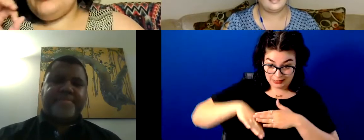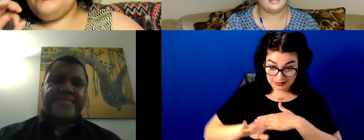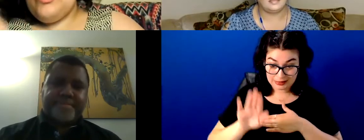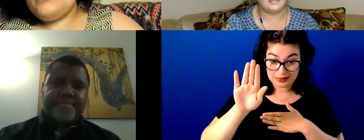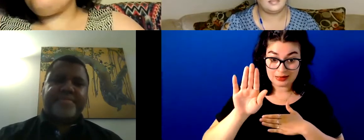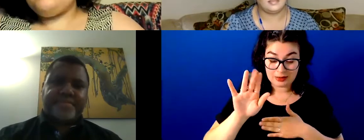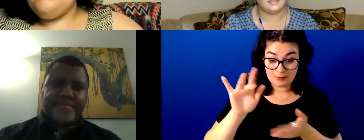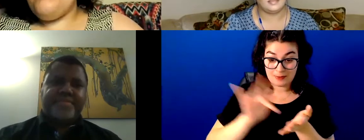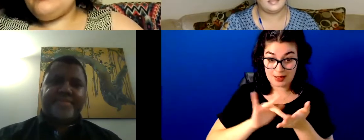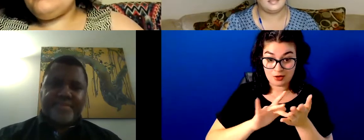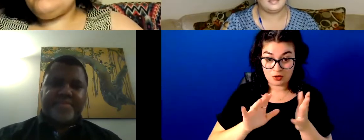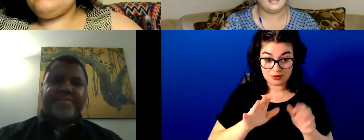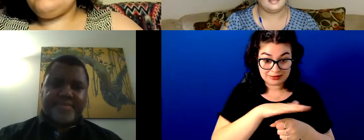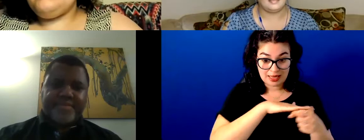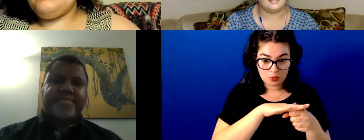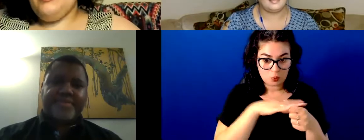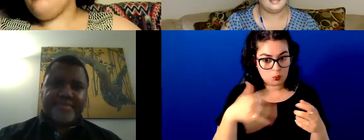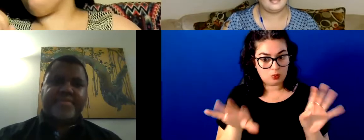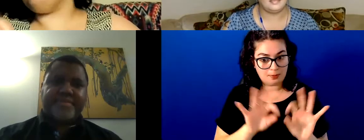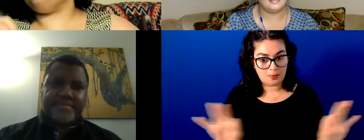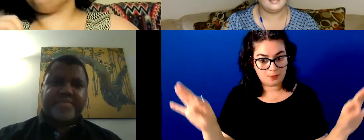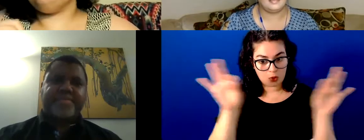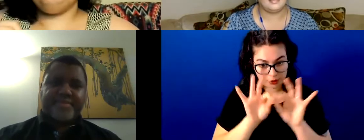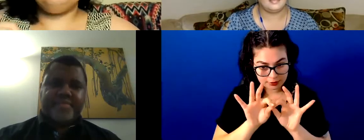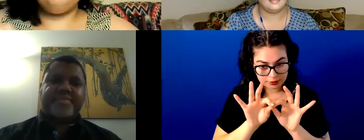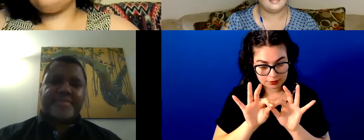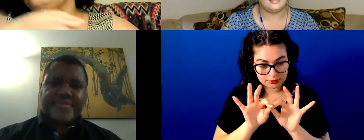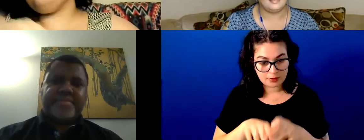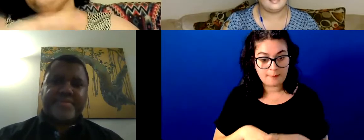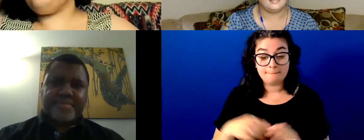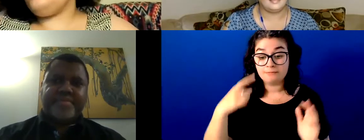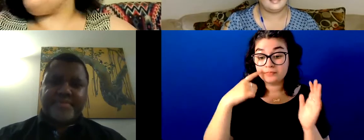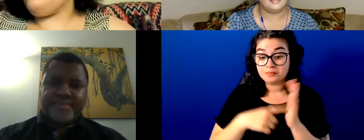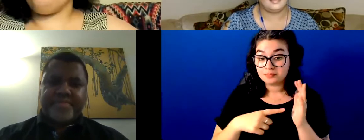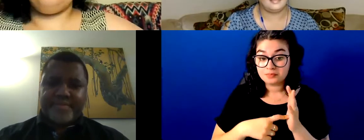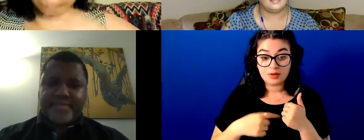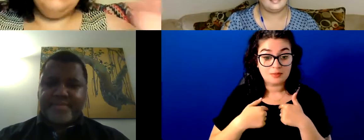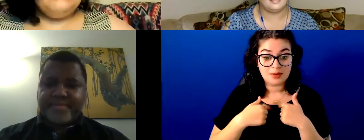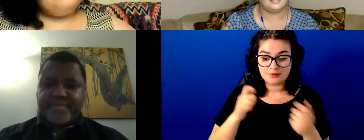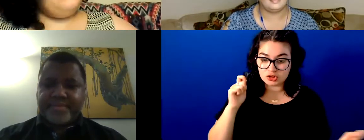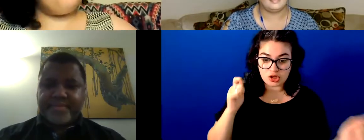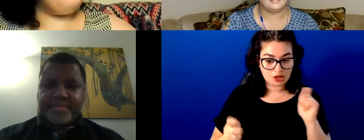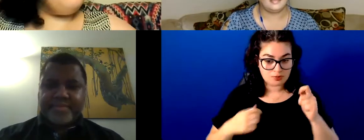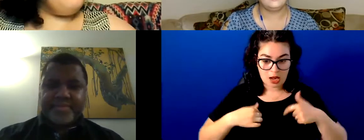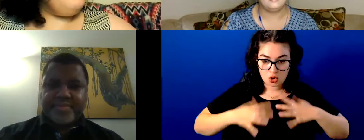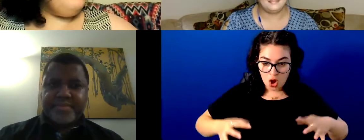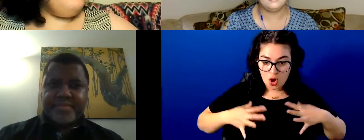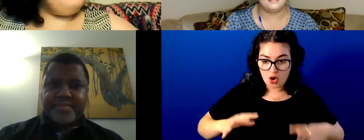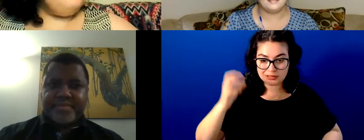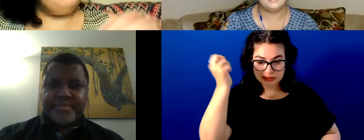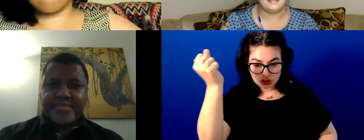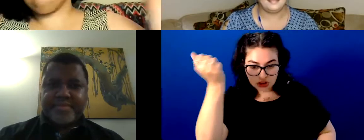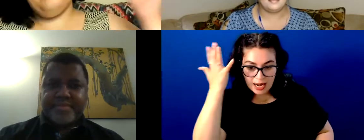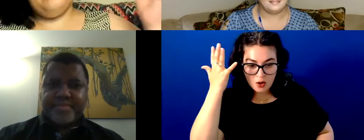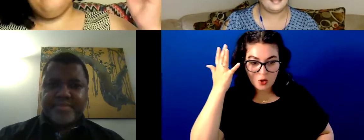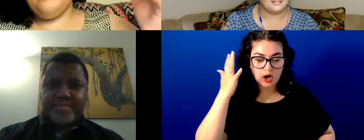is extremely important. Like I have completely like changed my outfit and taken a shower and